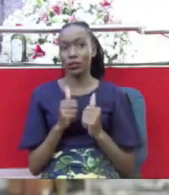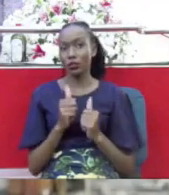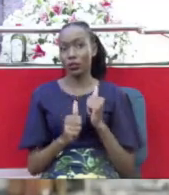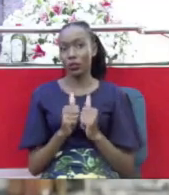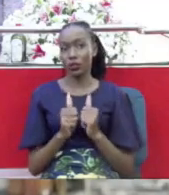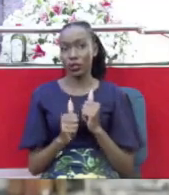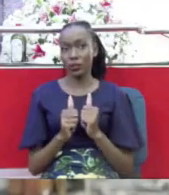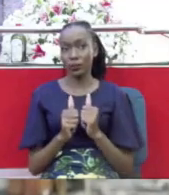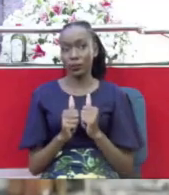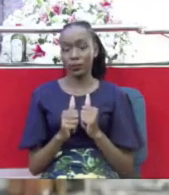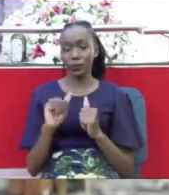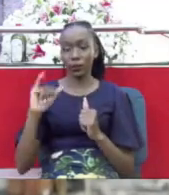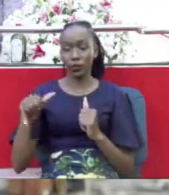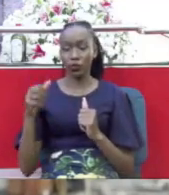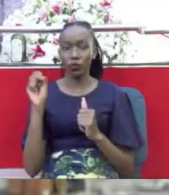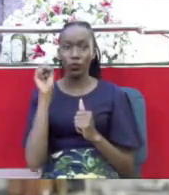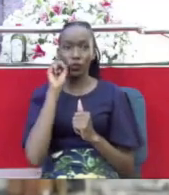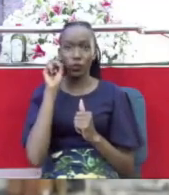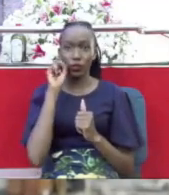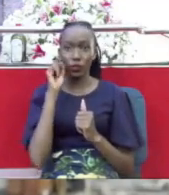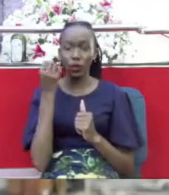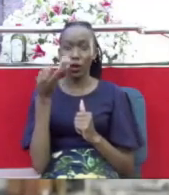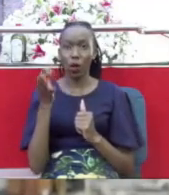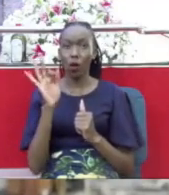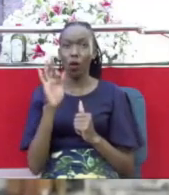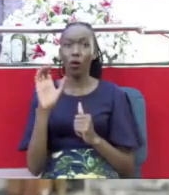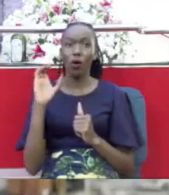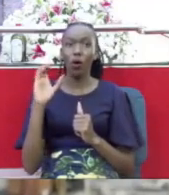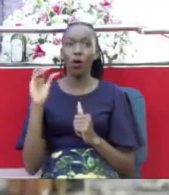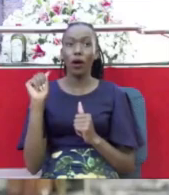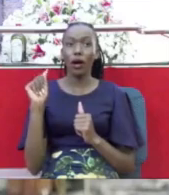kina ati Joshua na kina Caleb. Kizazi cha Joshua